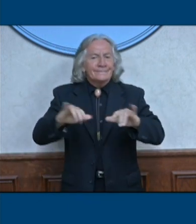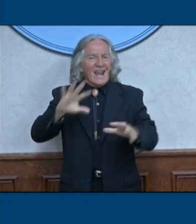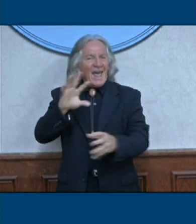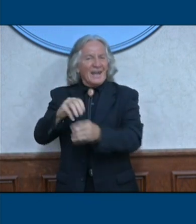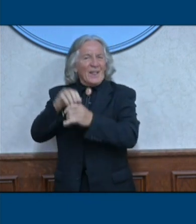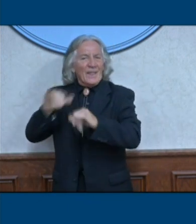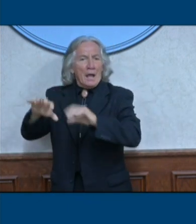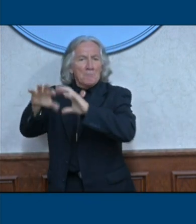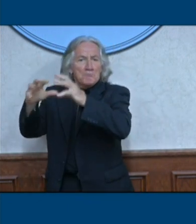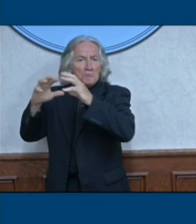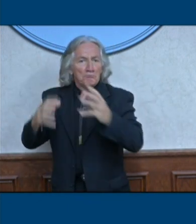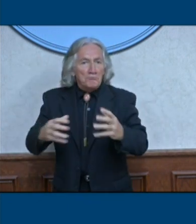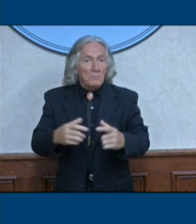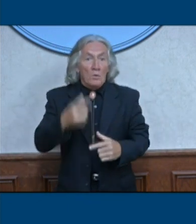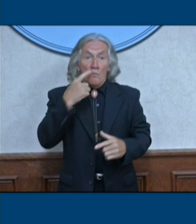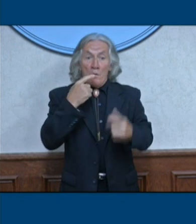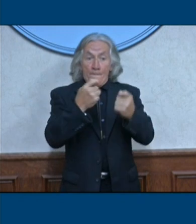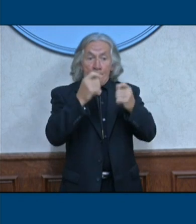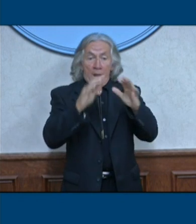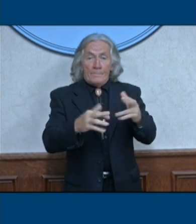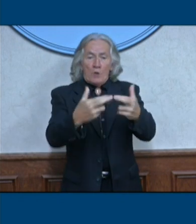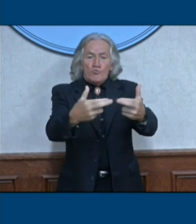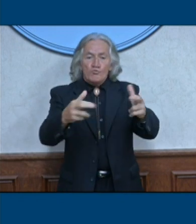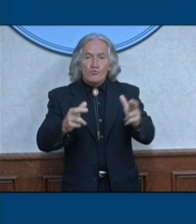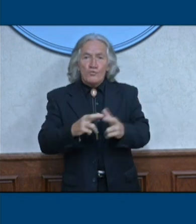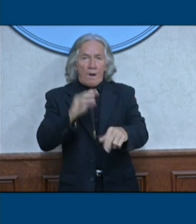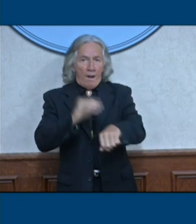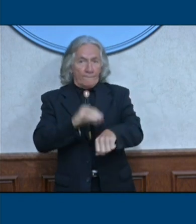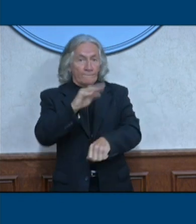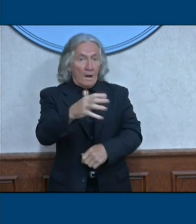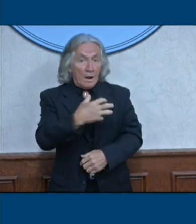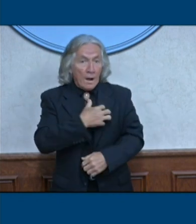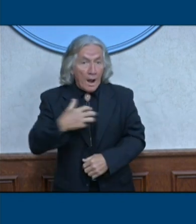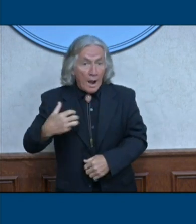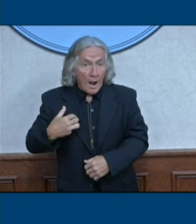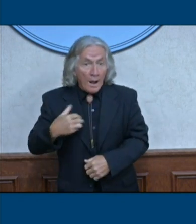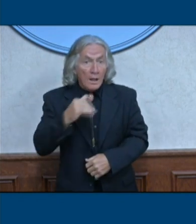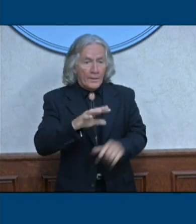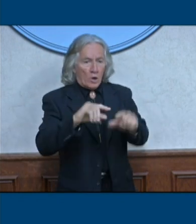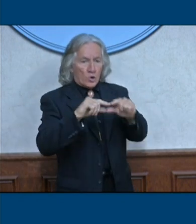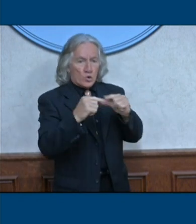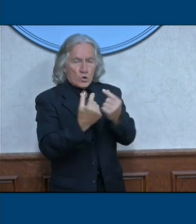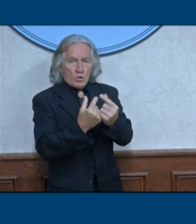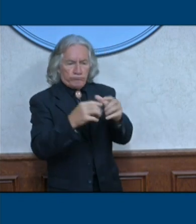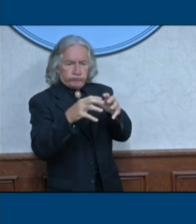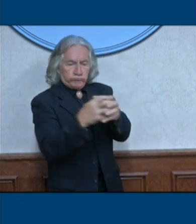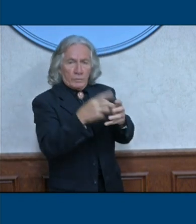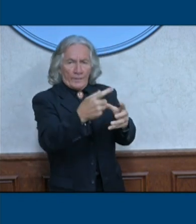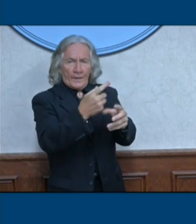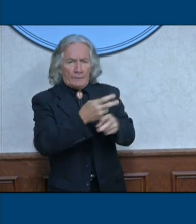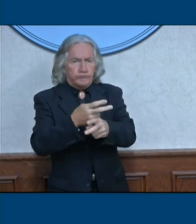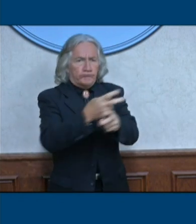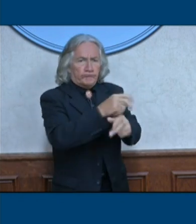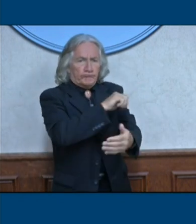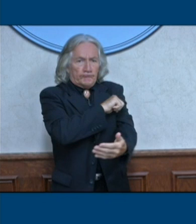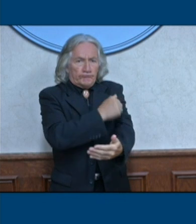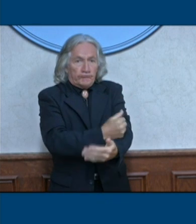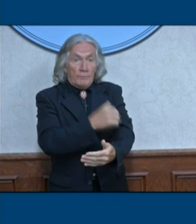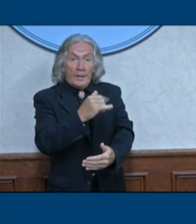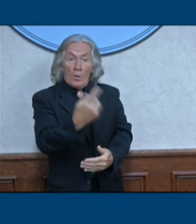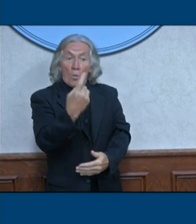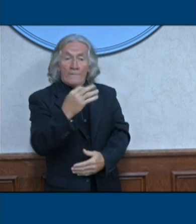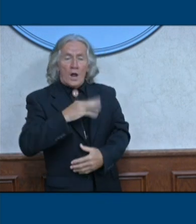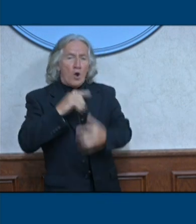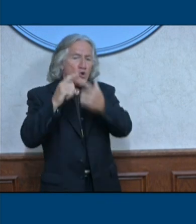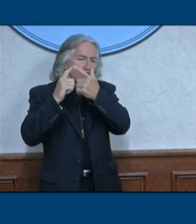like that. They are managed by regional advisory councils, or RACs is what we refer to them as. And